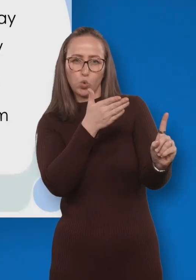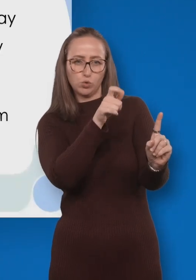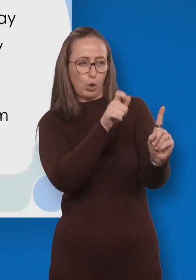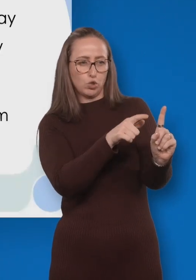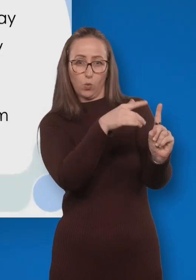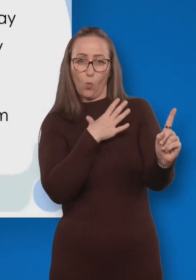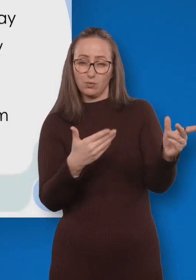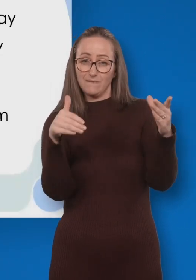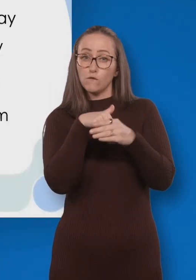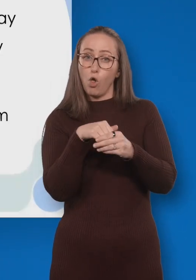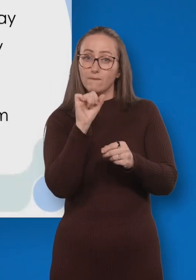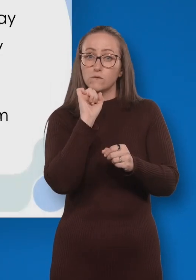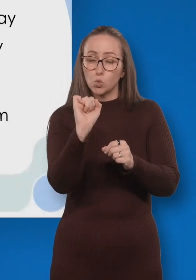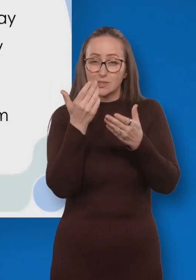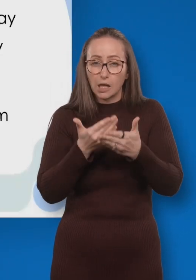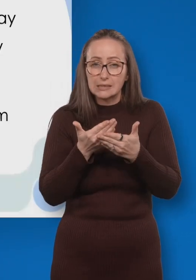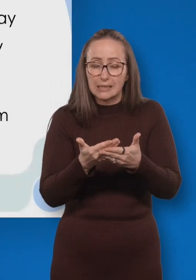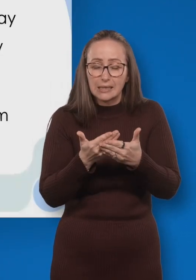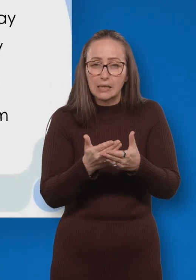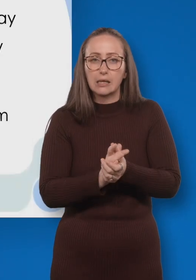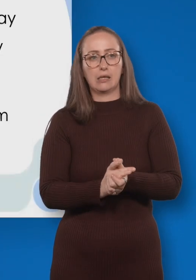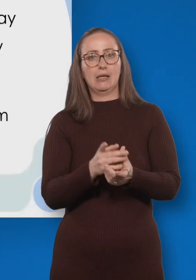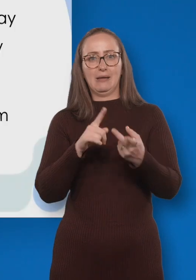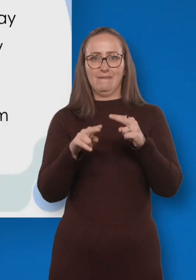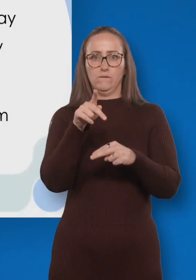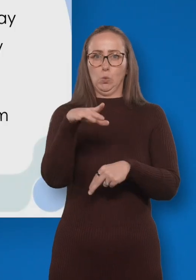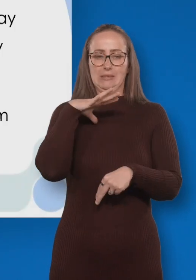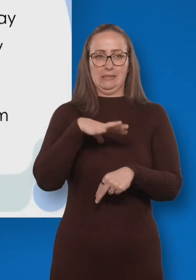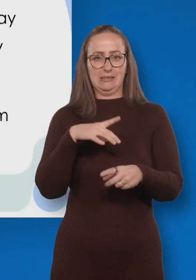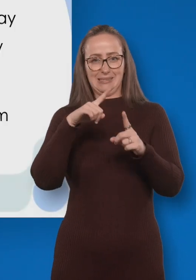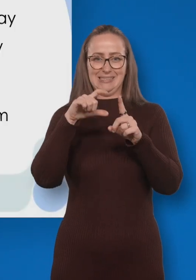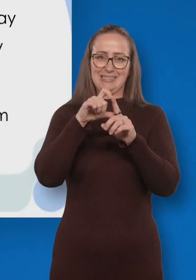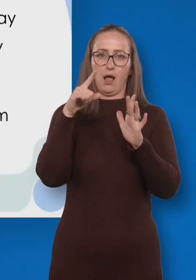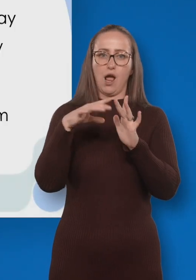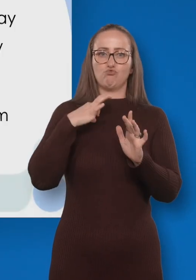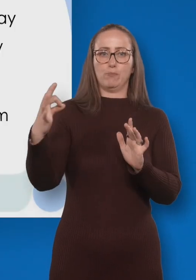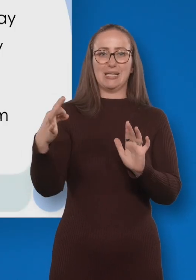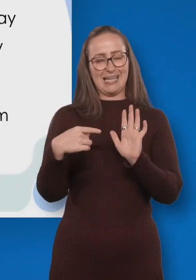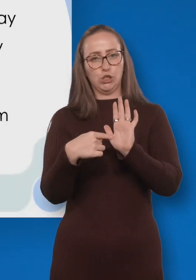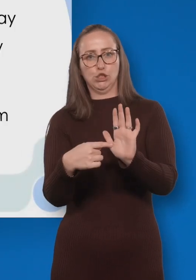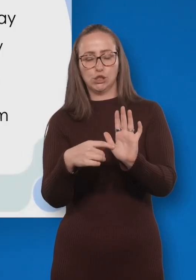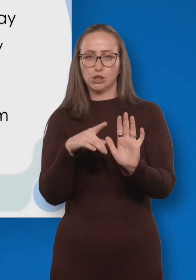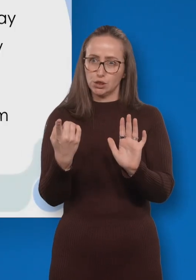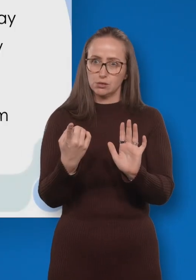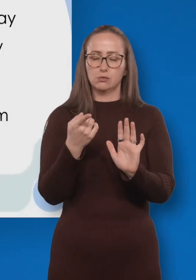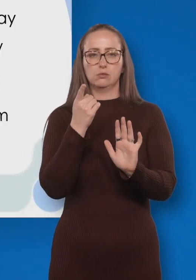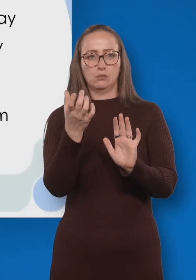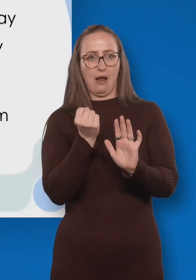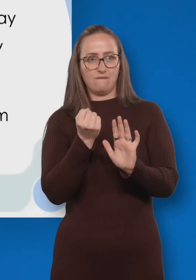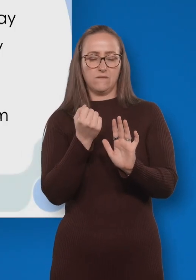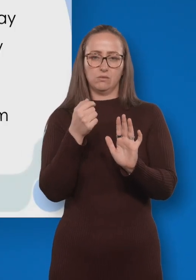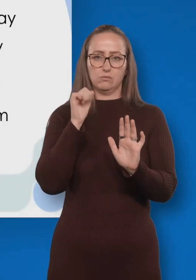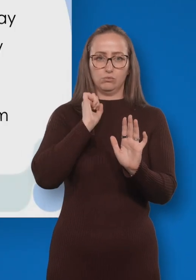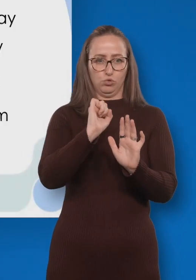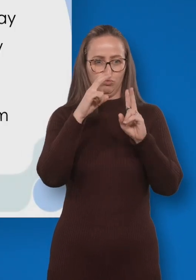to be involved in your studies. And if you need to have EDI representation and you have an EDI representation